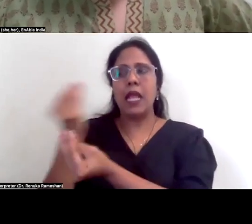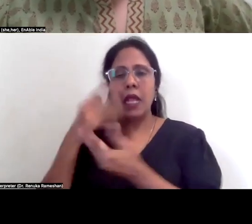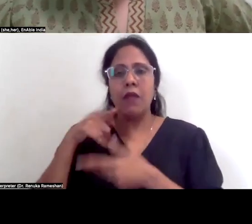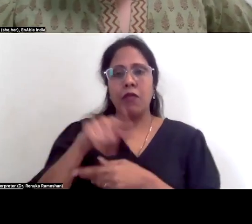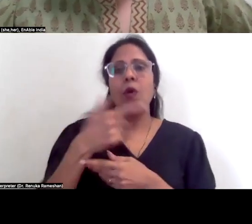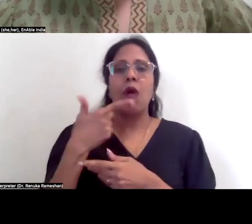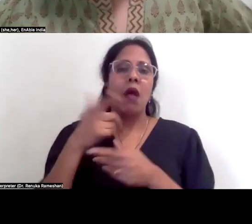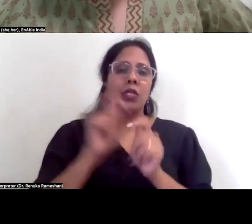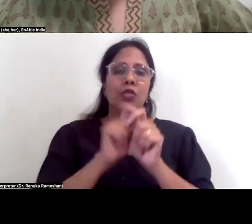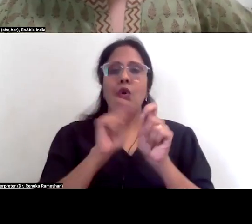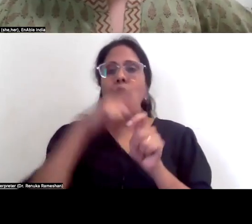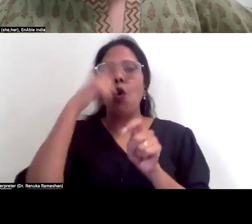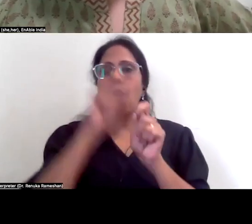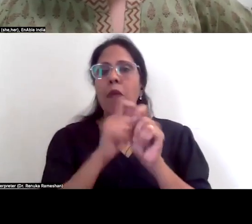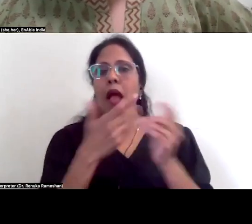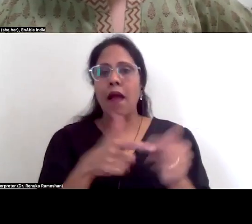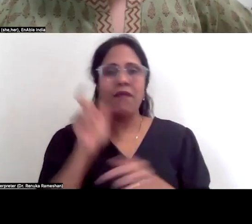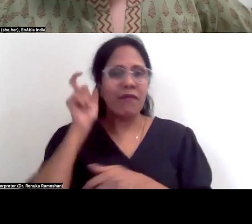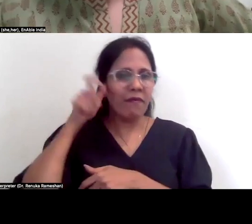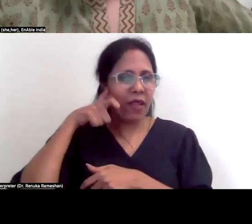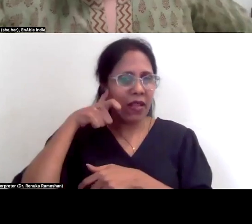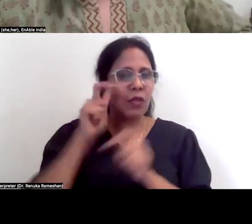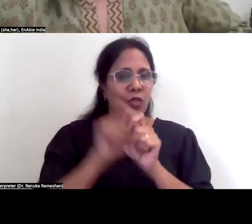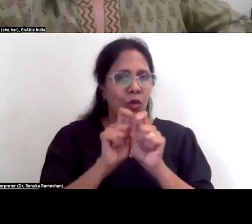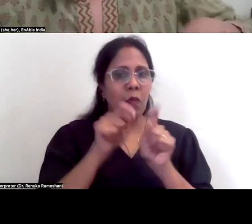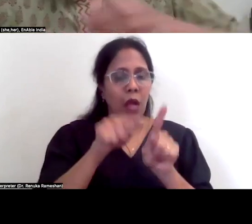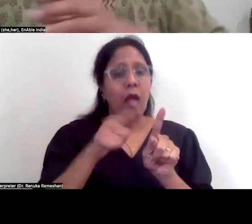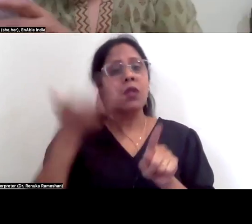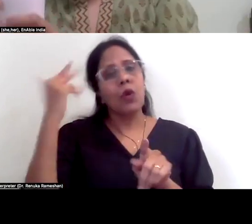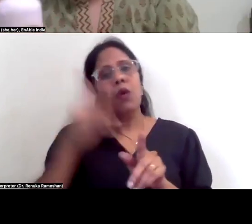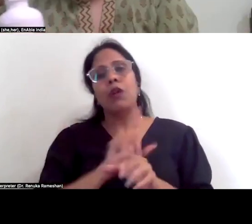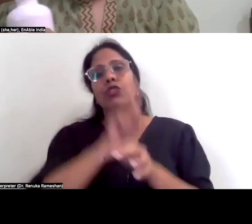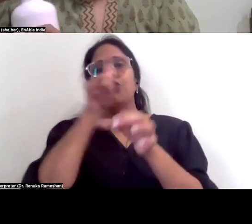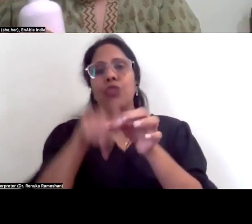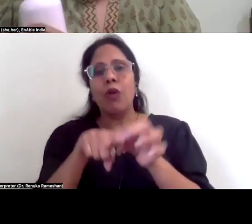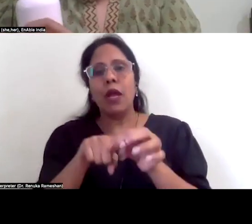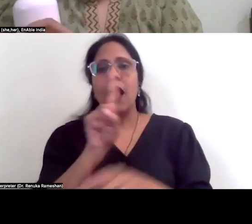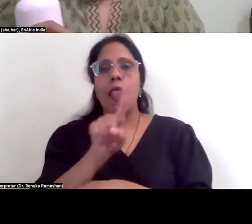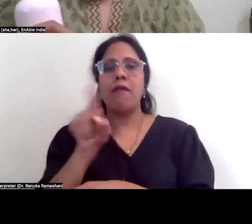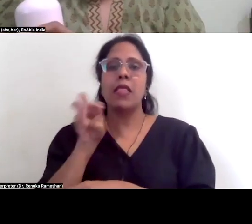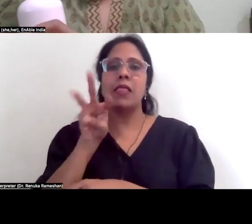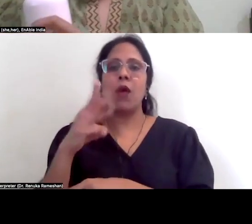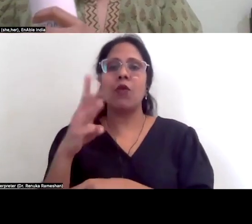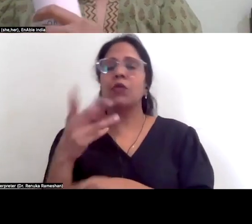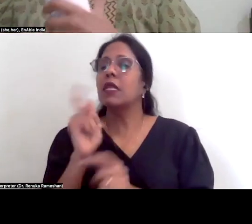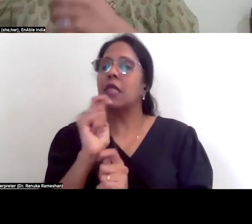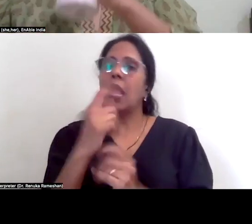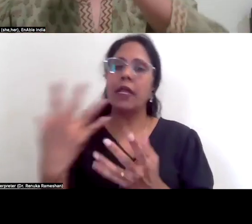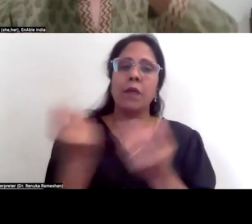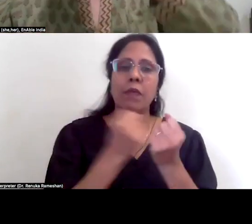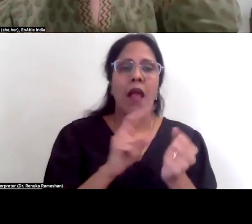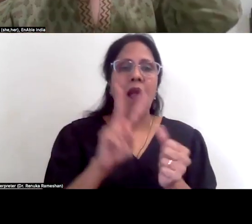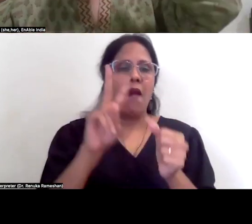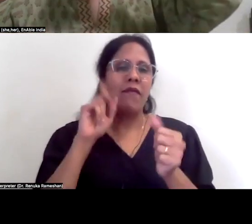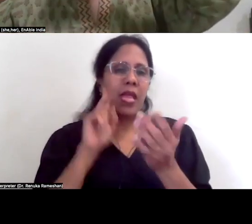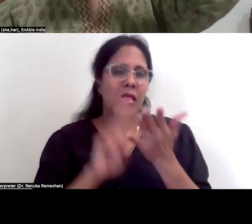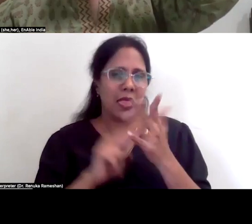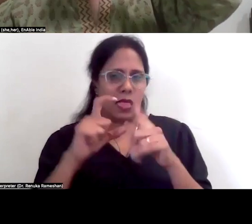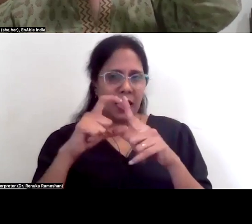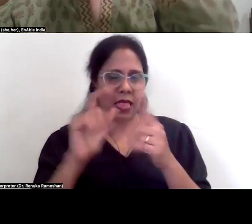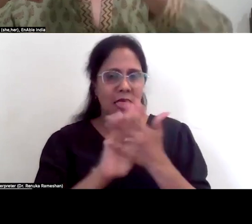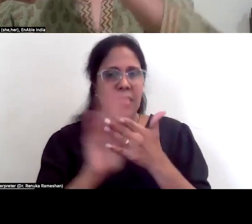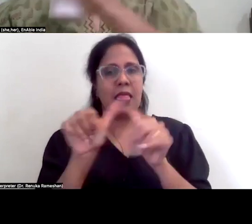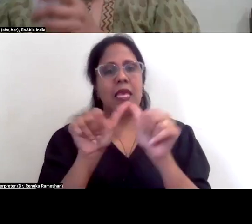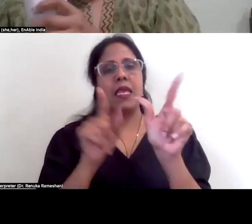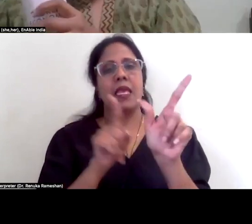and worked for Vindhya Info Private Limited for 11,000 rupees salary. Later, I got to know that there is a vacancy at